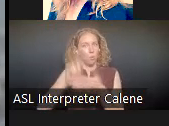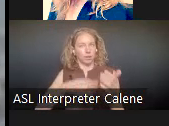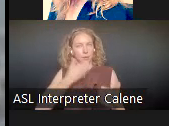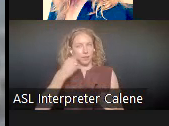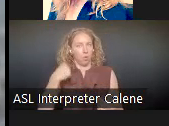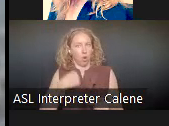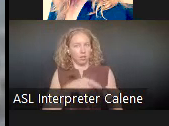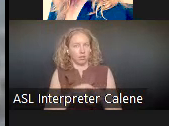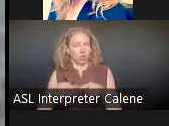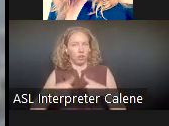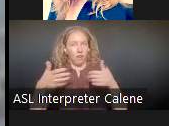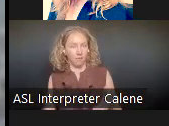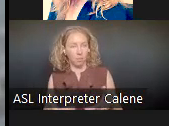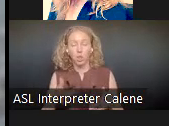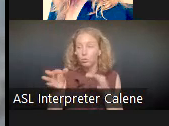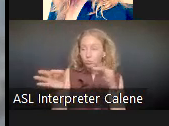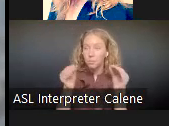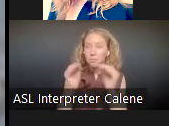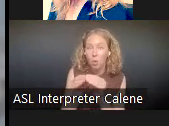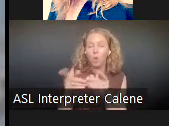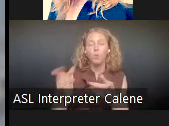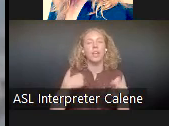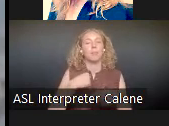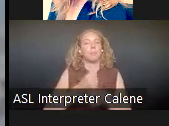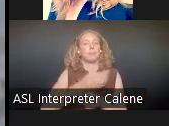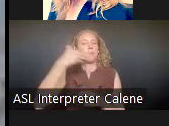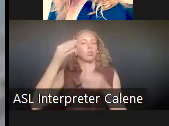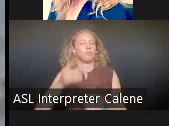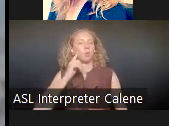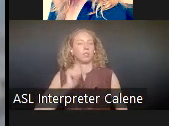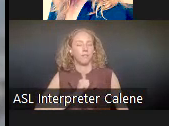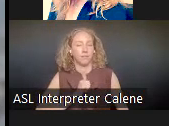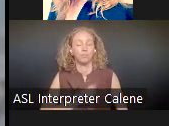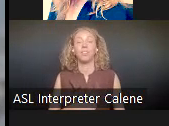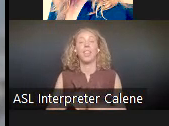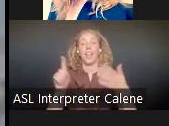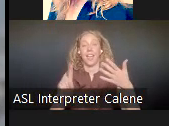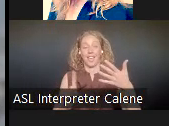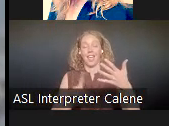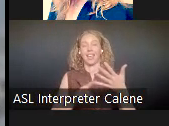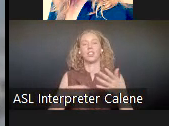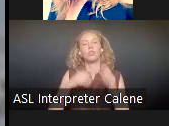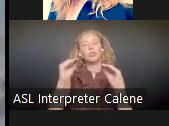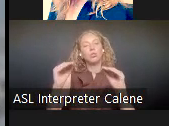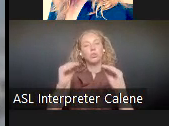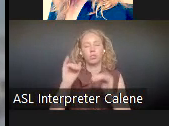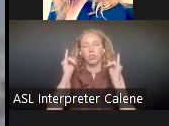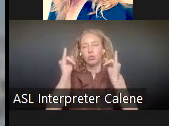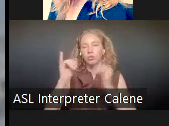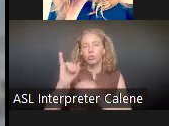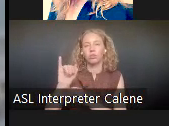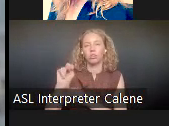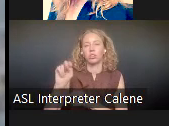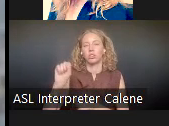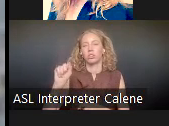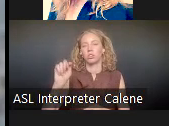more we can make an informed decision. The I in victim stands for instruction. Again, be willing to guide them through